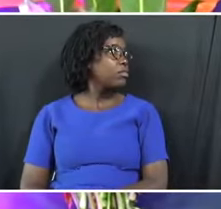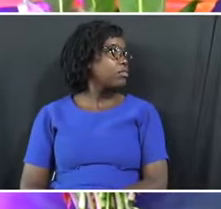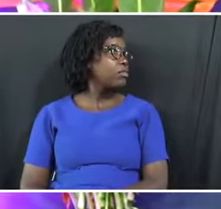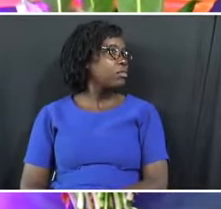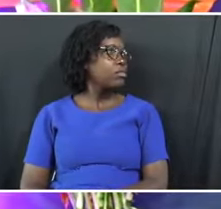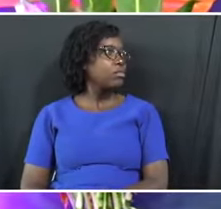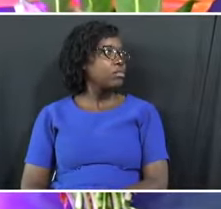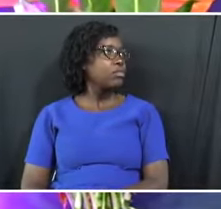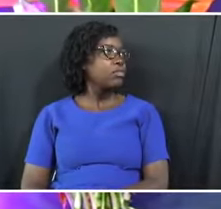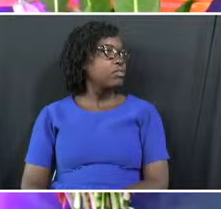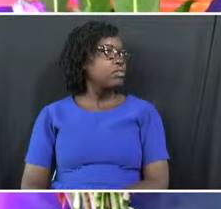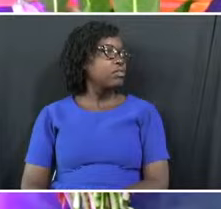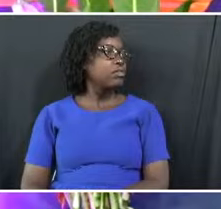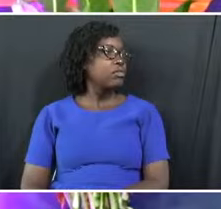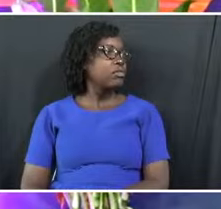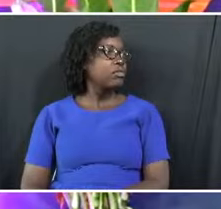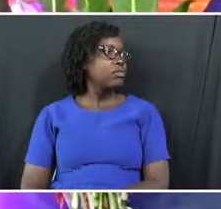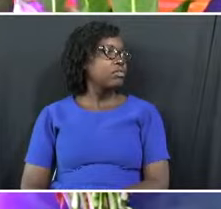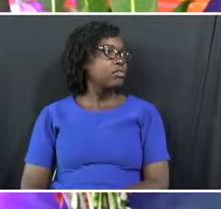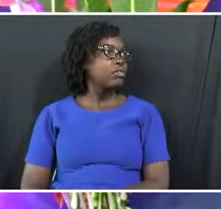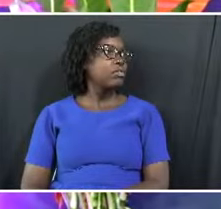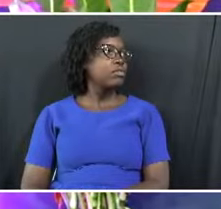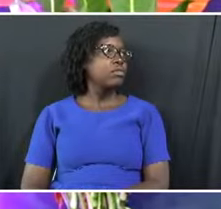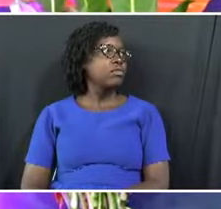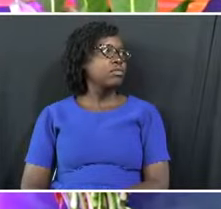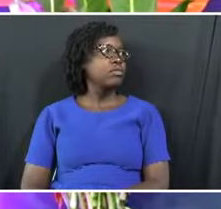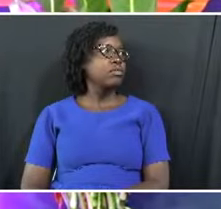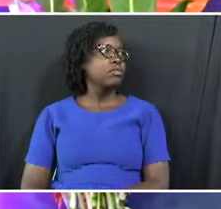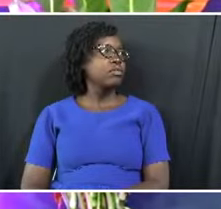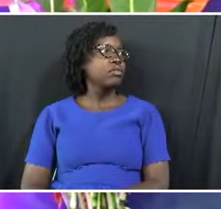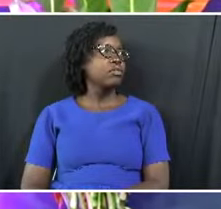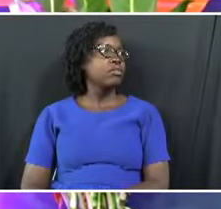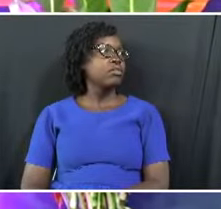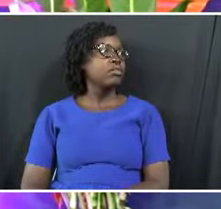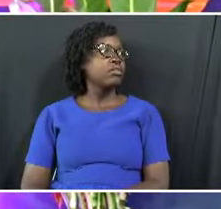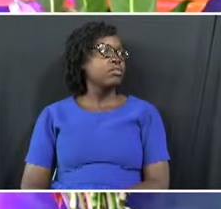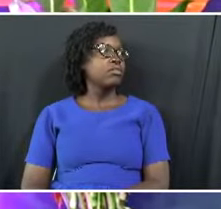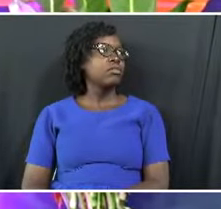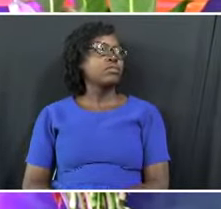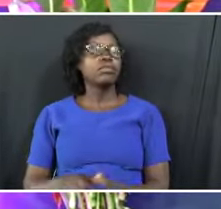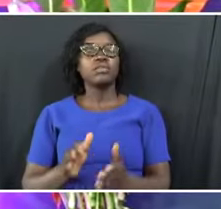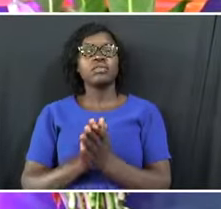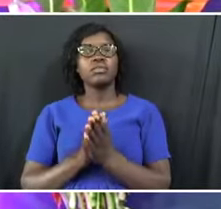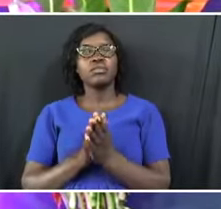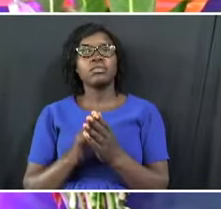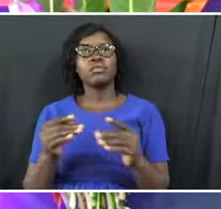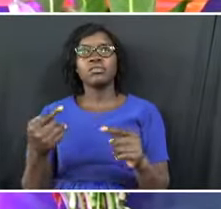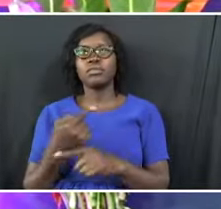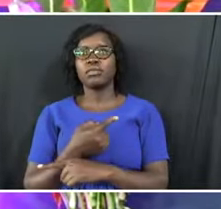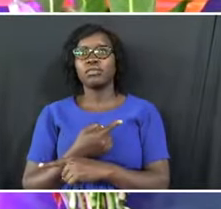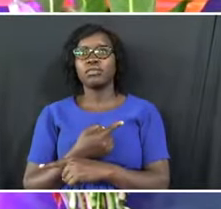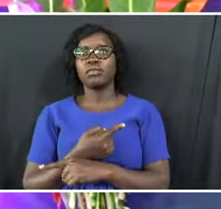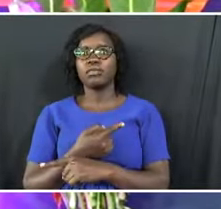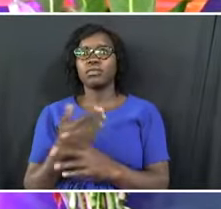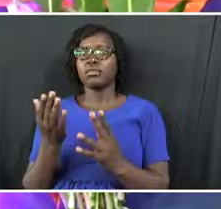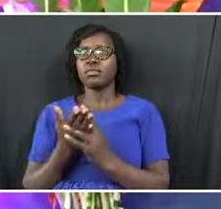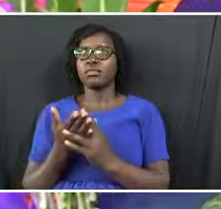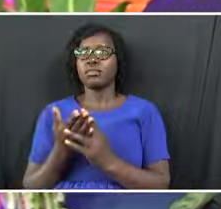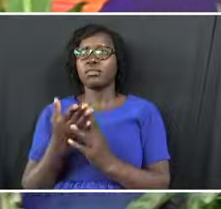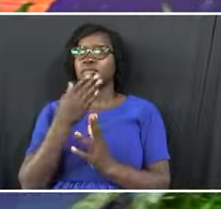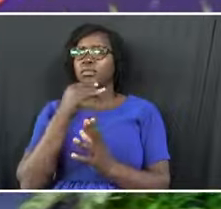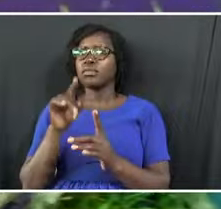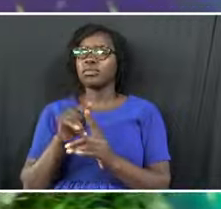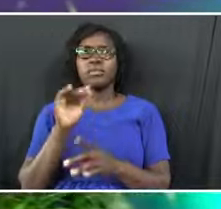devil himself. I'm seeing, you know, an exchange between Cain and Abel.